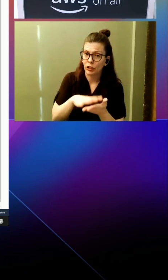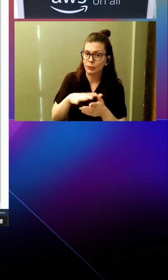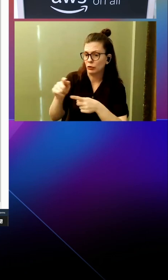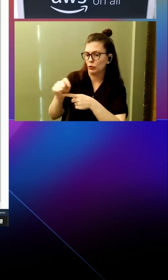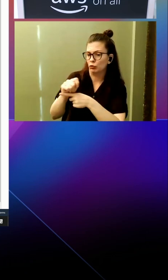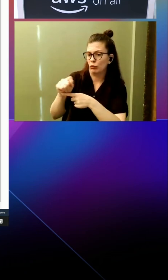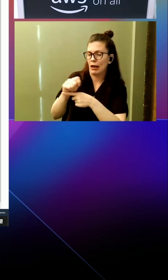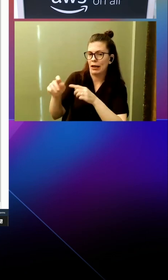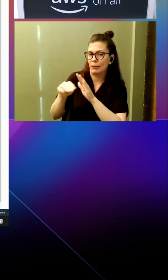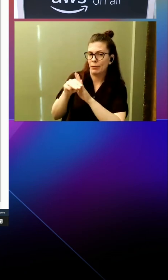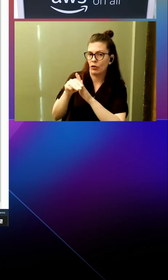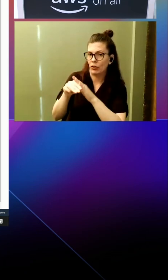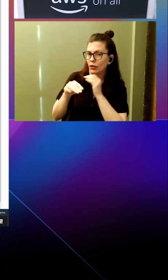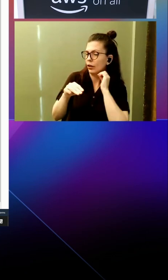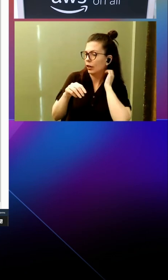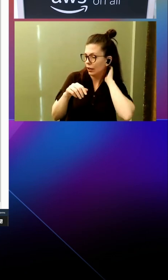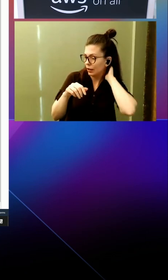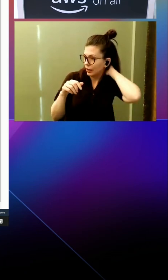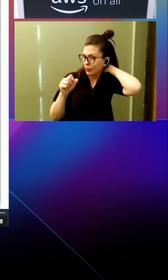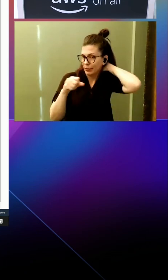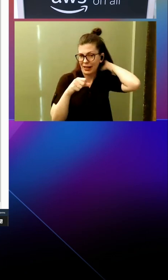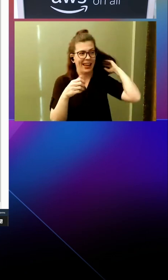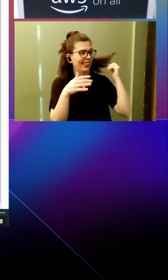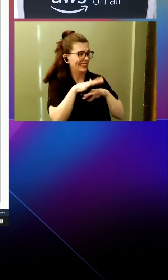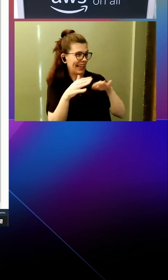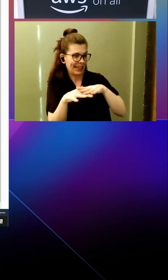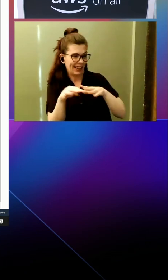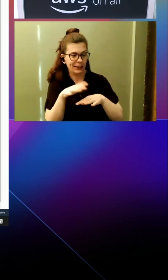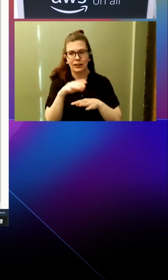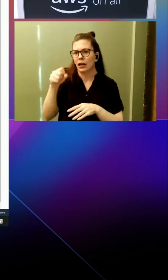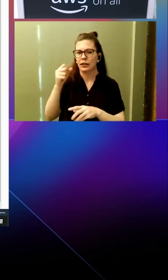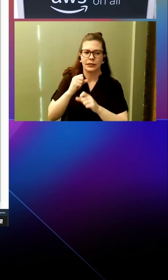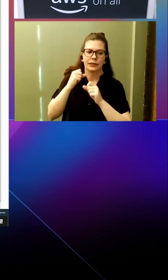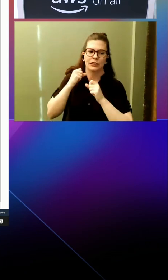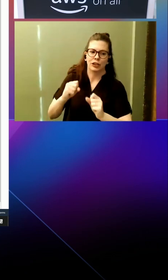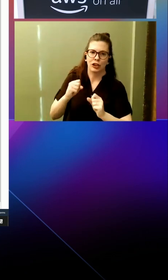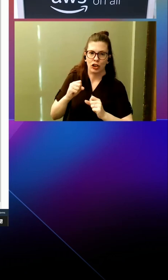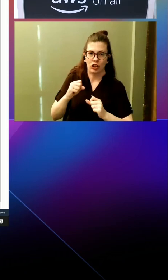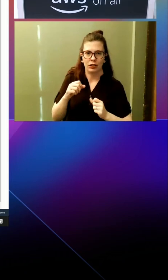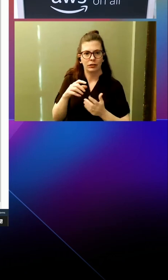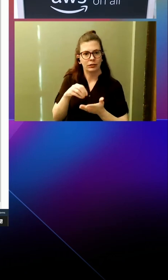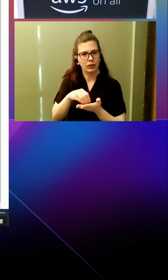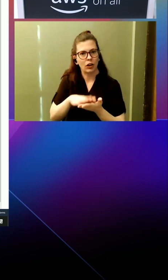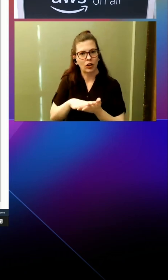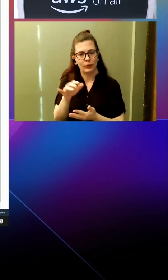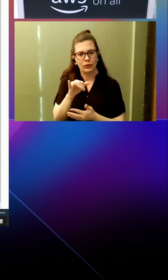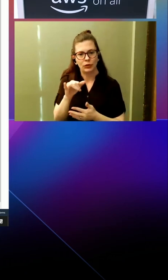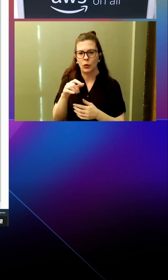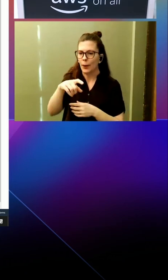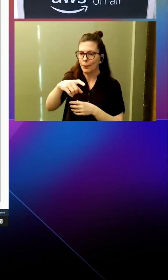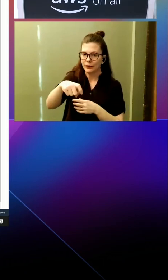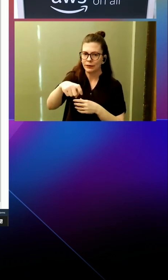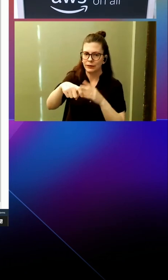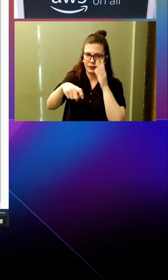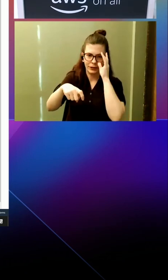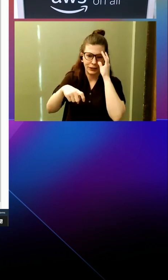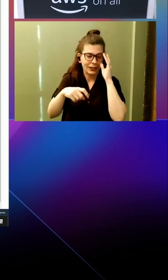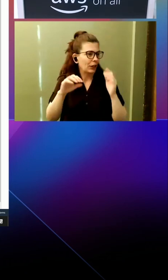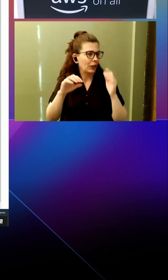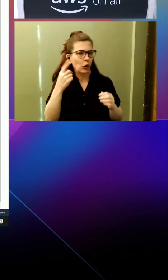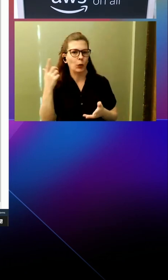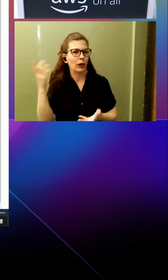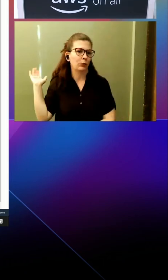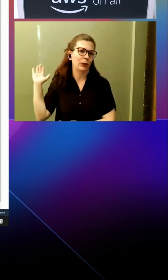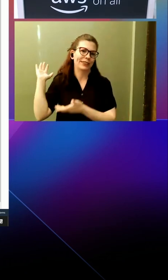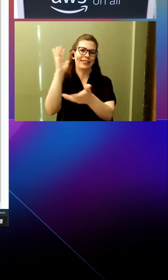that's a challenge of its own. Like, this is a secure document, and you have to... No one will give you... No one will give you. Here's